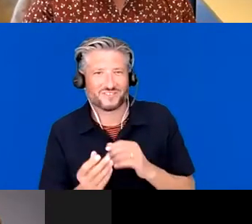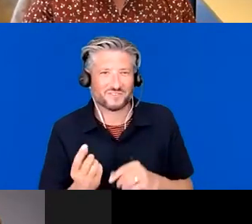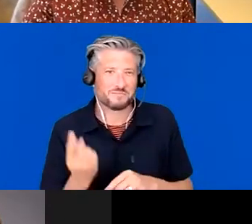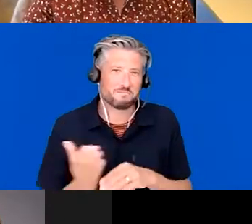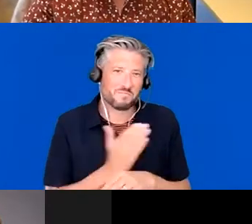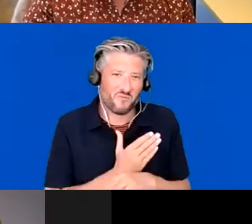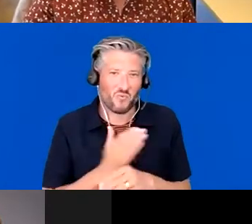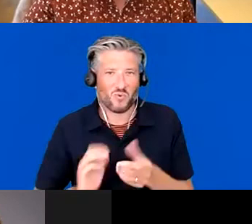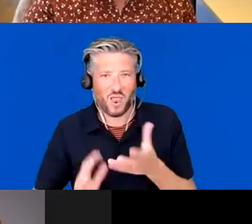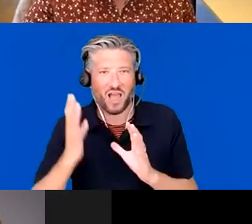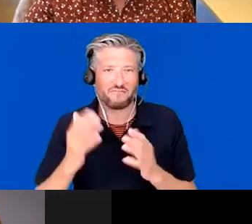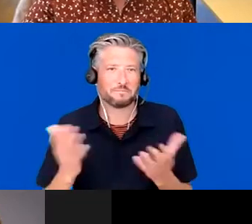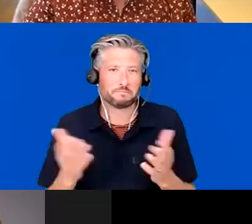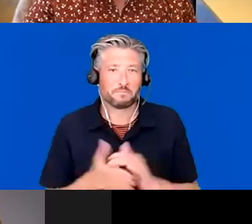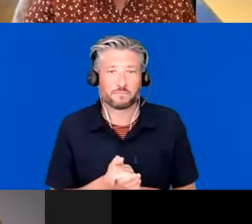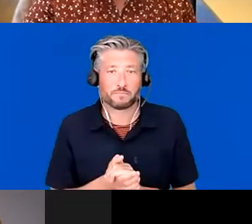theme? Henry?